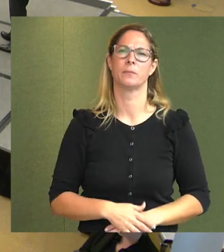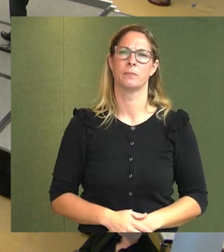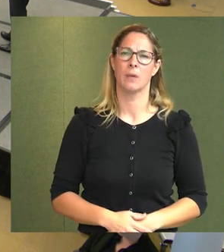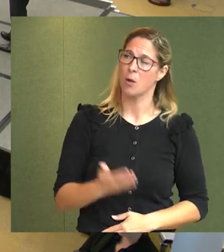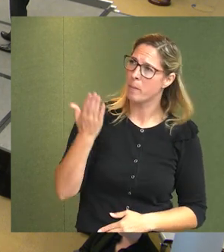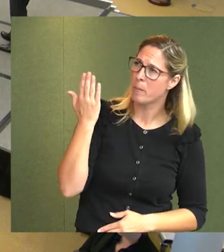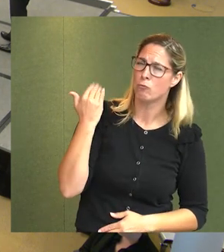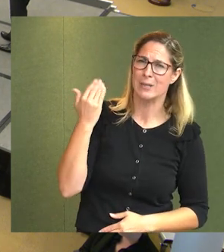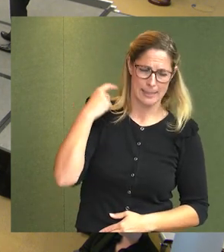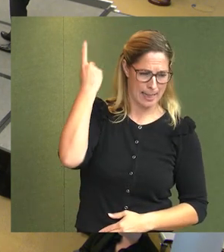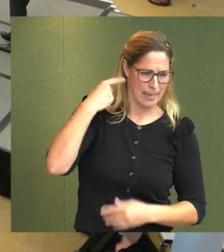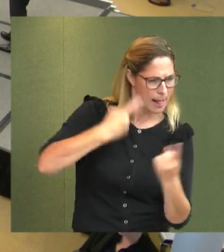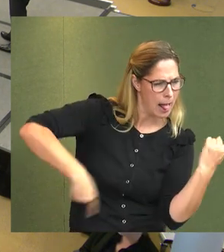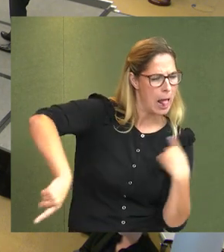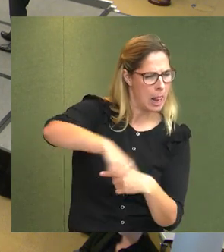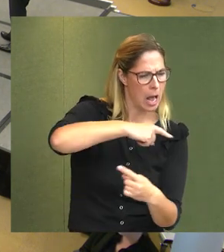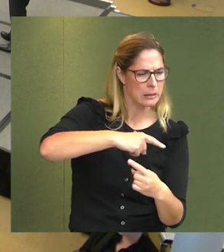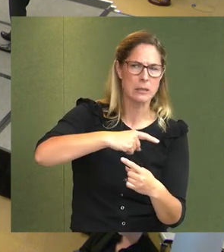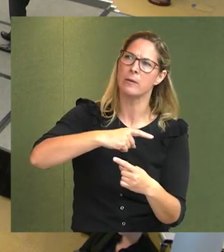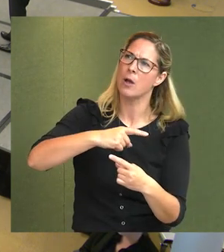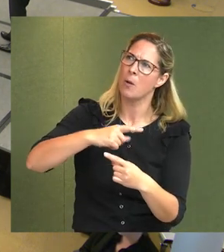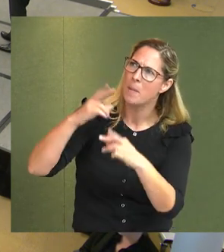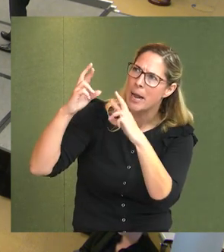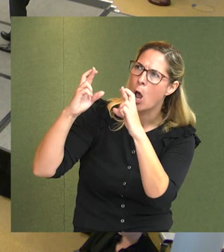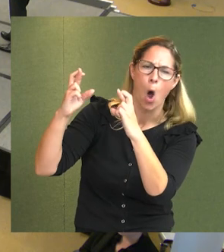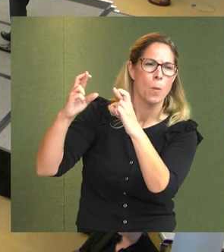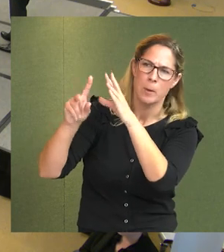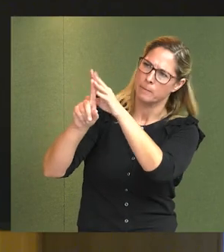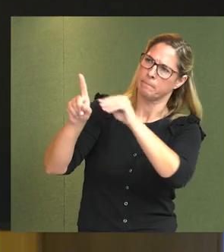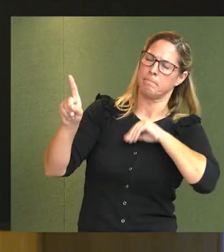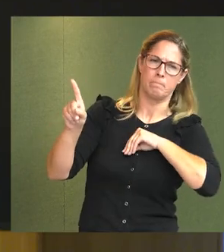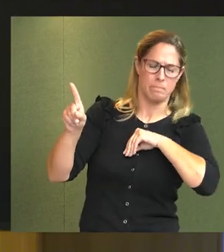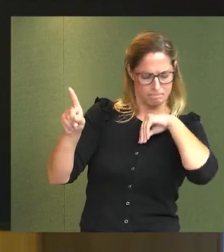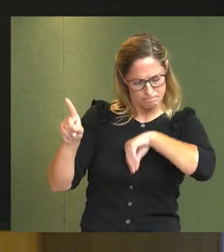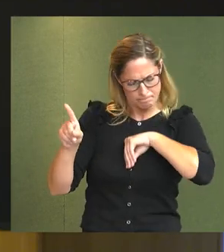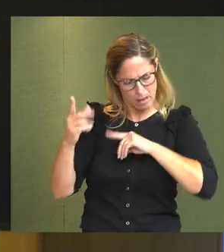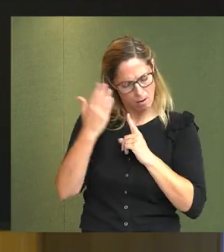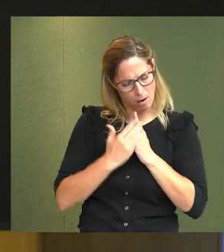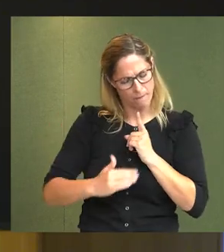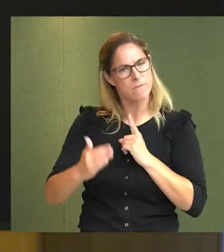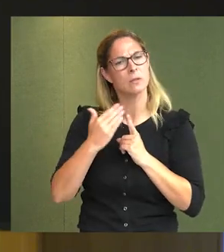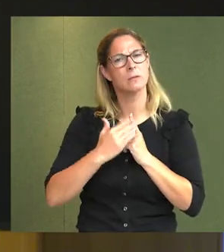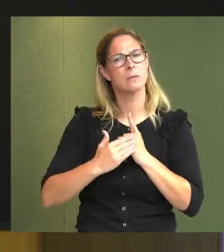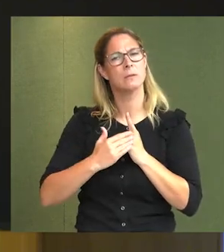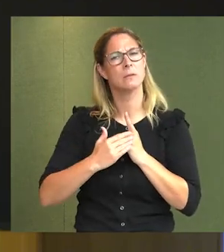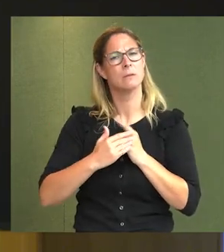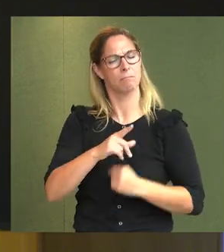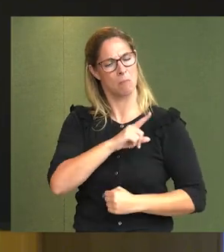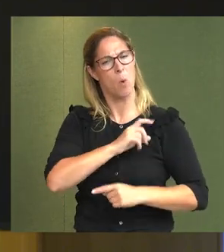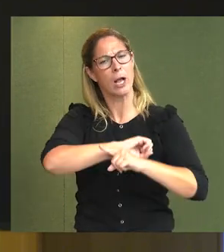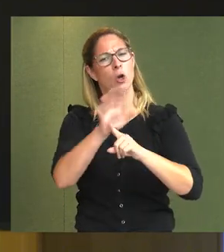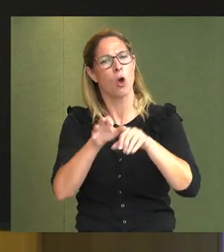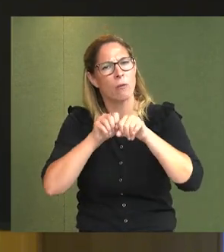found hope and comfort in her words during the coronavirus pandemic, when she reassured the nation that better